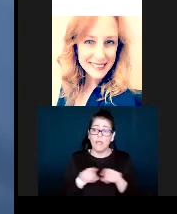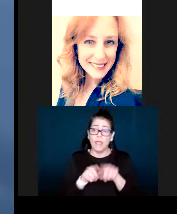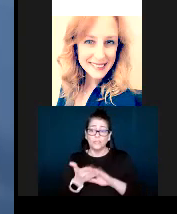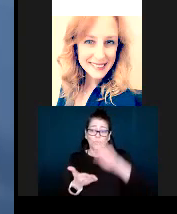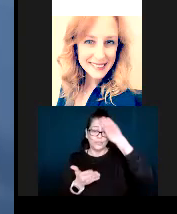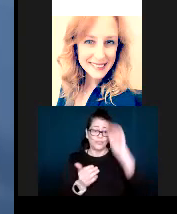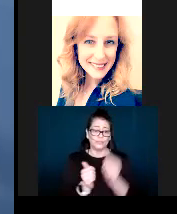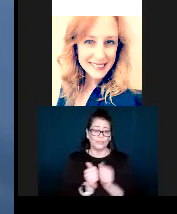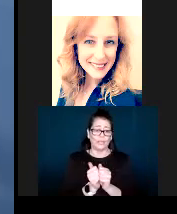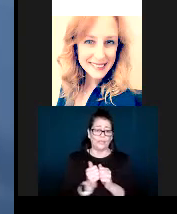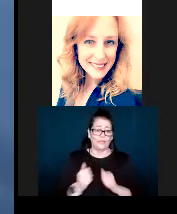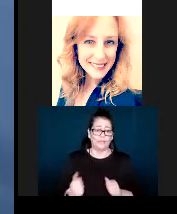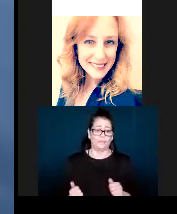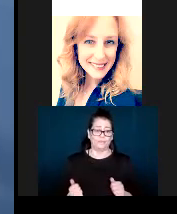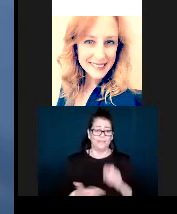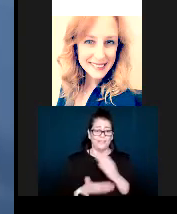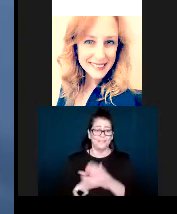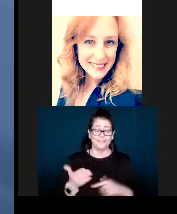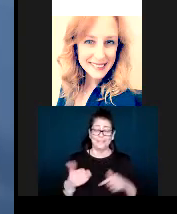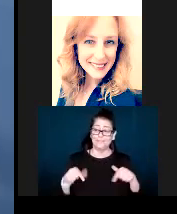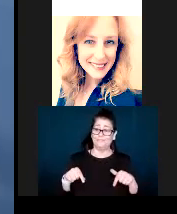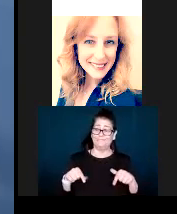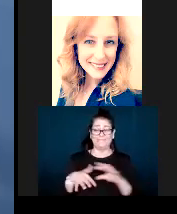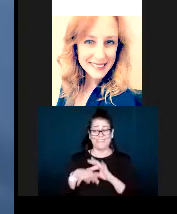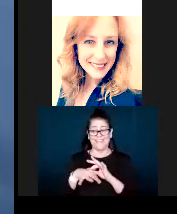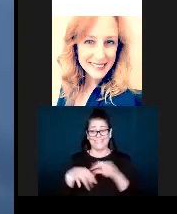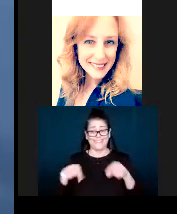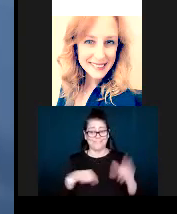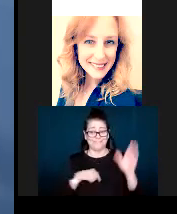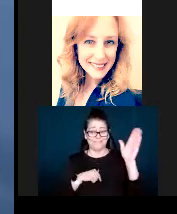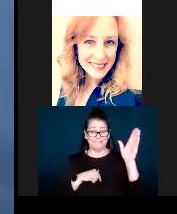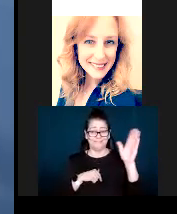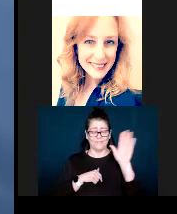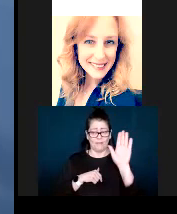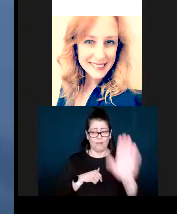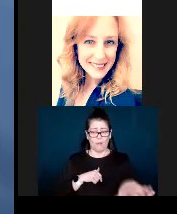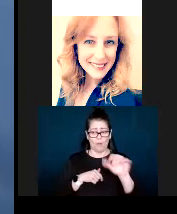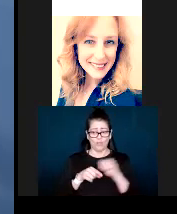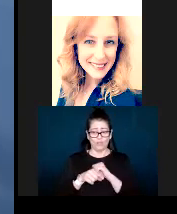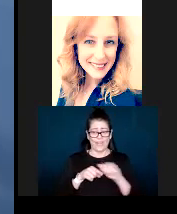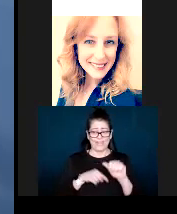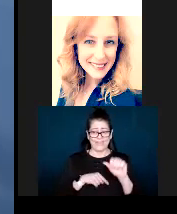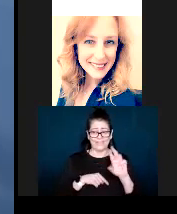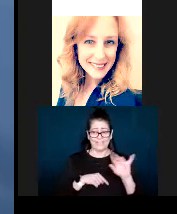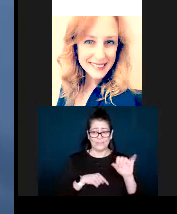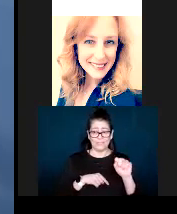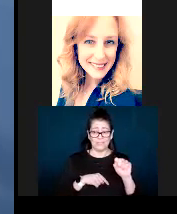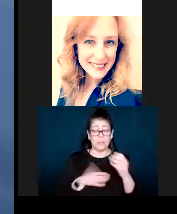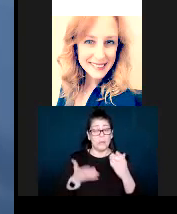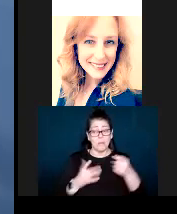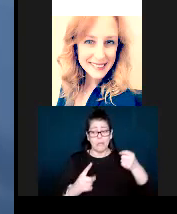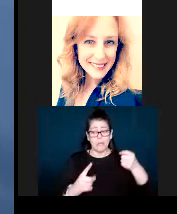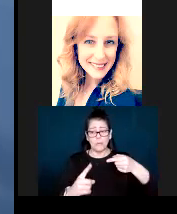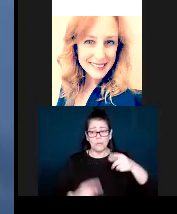Some of the content in this presentation and throughout this series may be triggering to you or